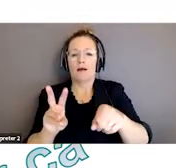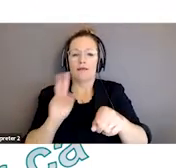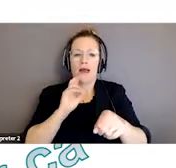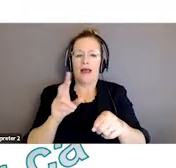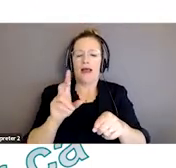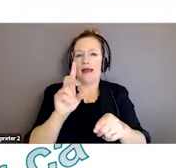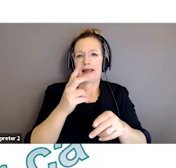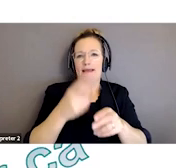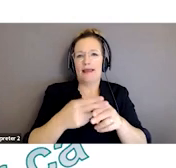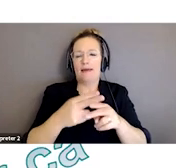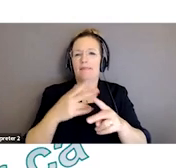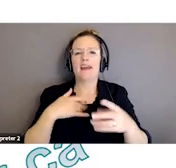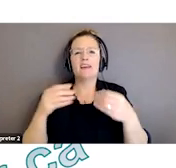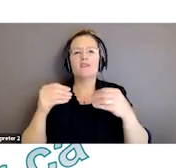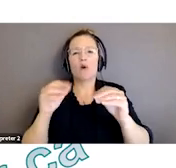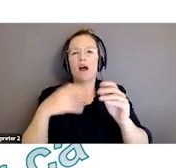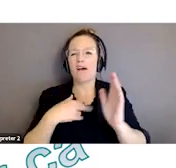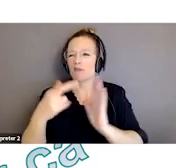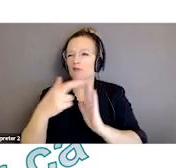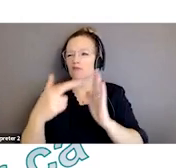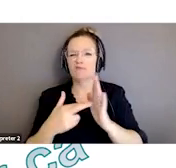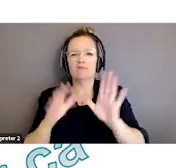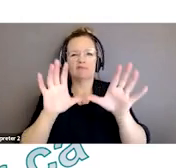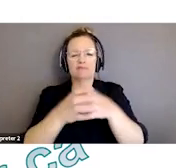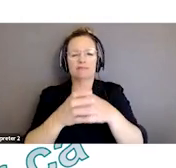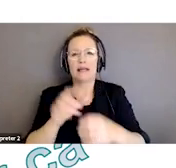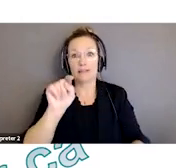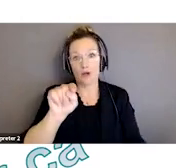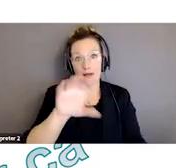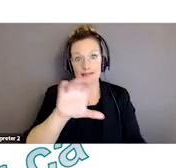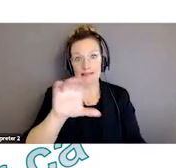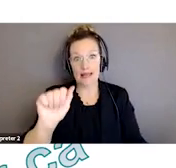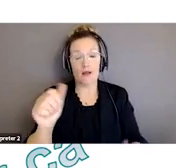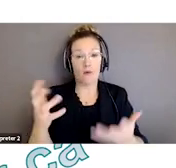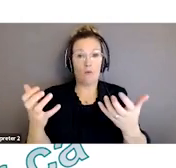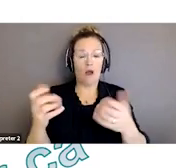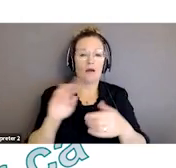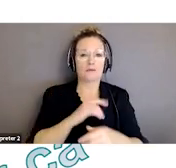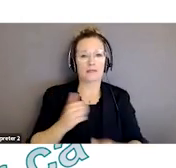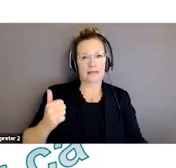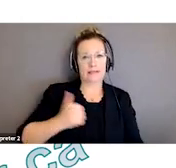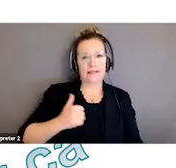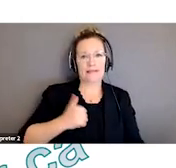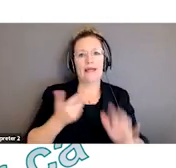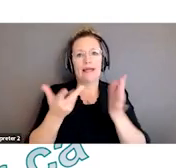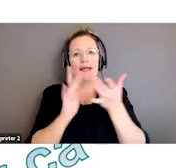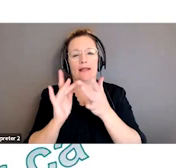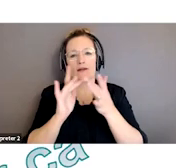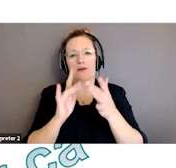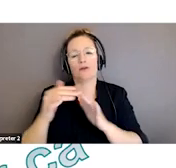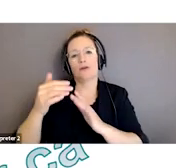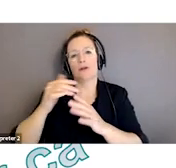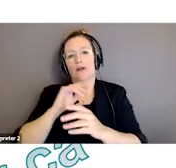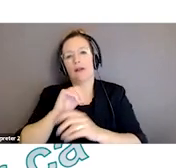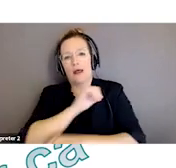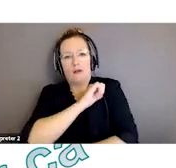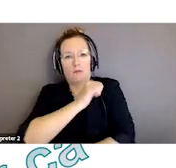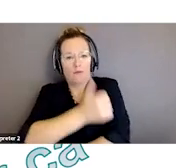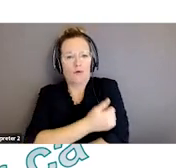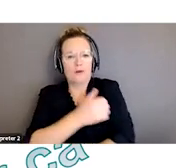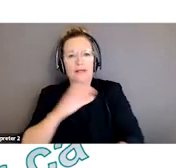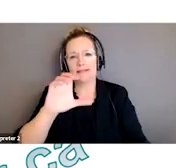domain registrars. So in Canada, for the .ca domain, that would be the Canadian Internet Registry Authority, so